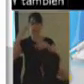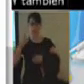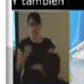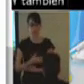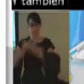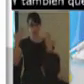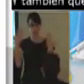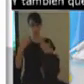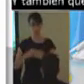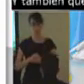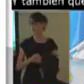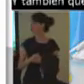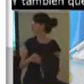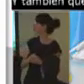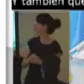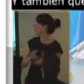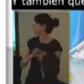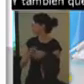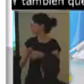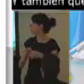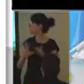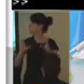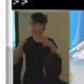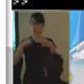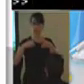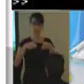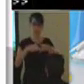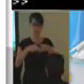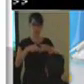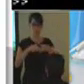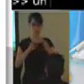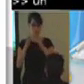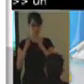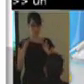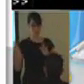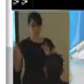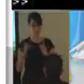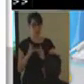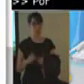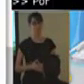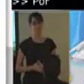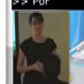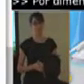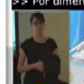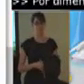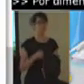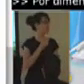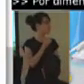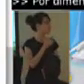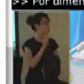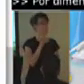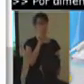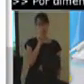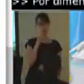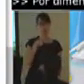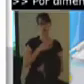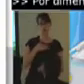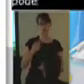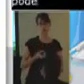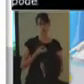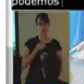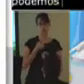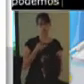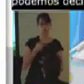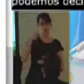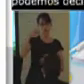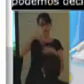the virtual reality, and also we had the interaction teams. One thing, to just give further information about the tool, this